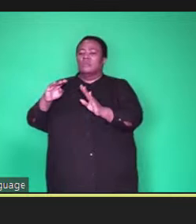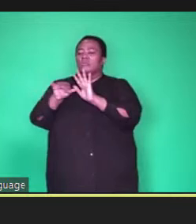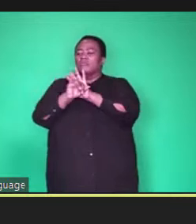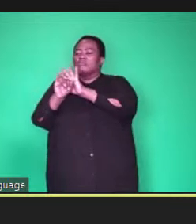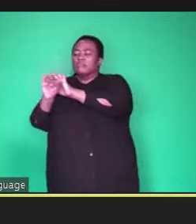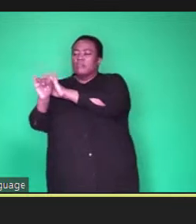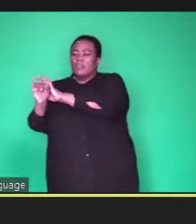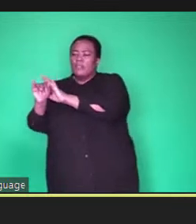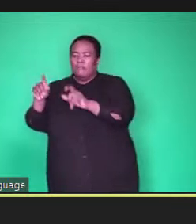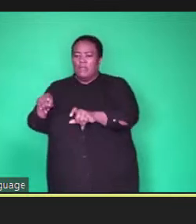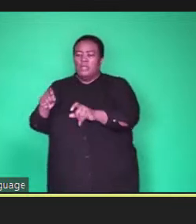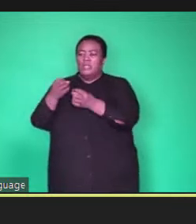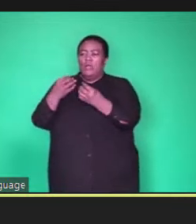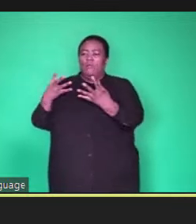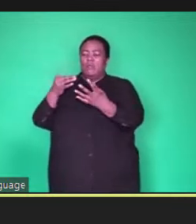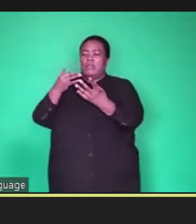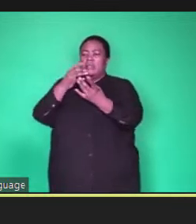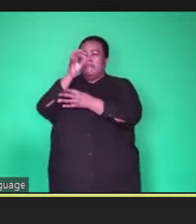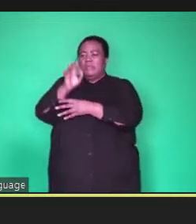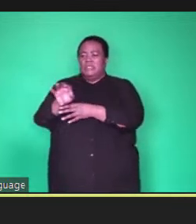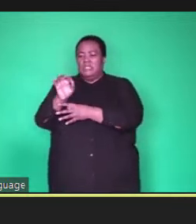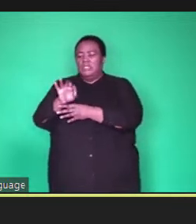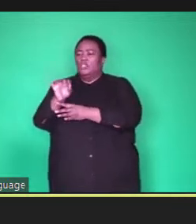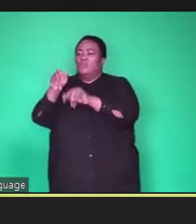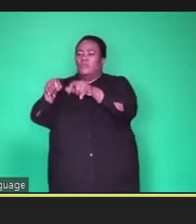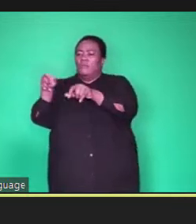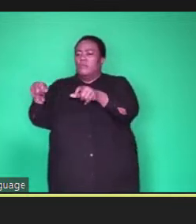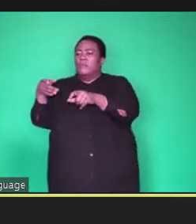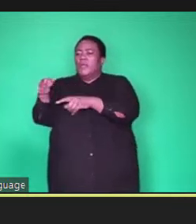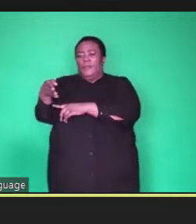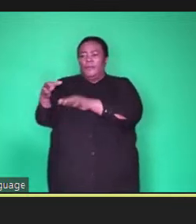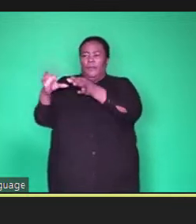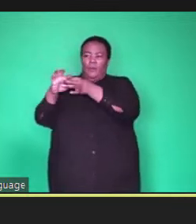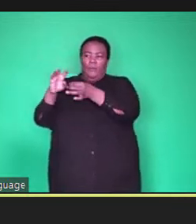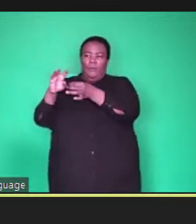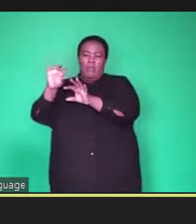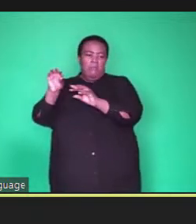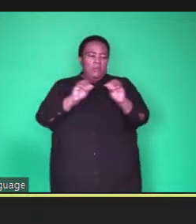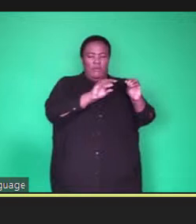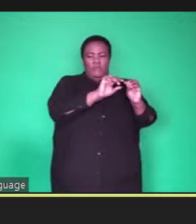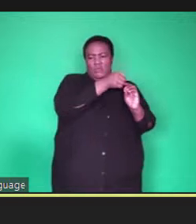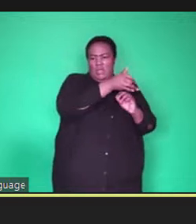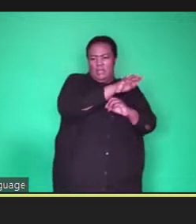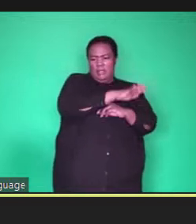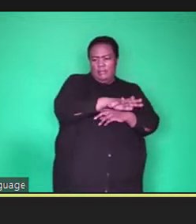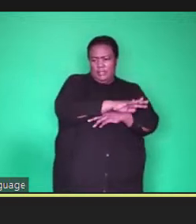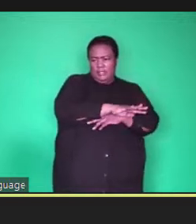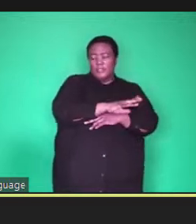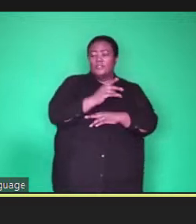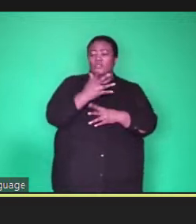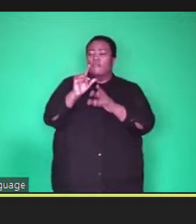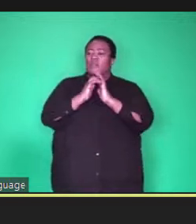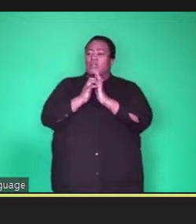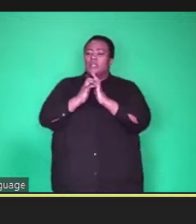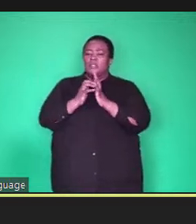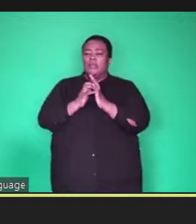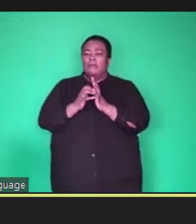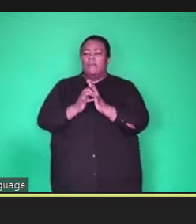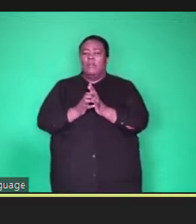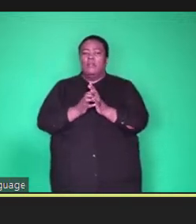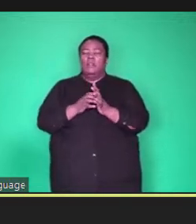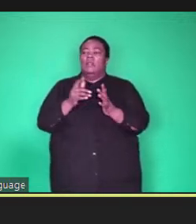percentage of a household isn't there. When we know that, we're going to be able to plan better. For example, immunization